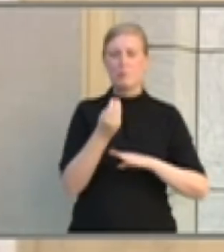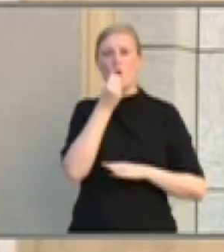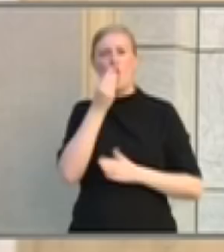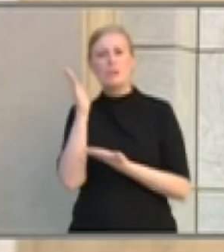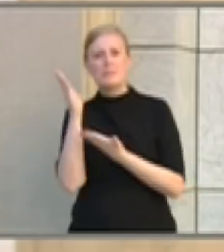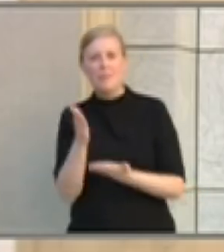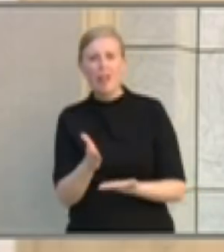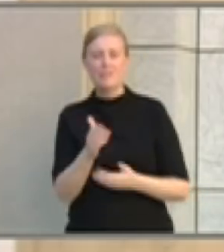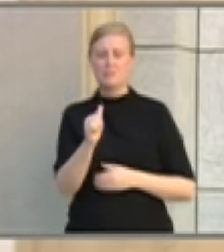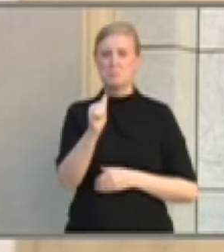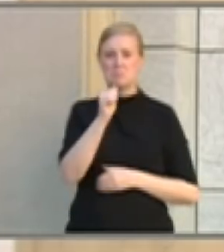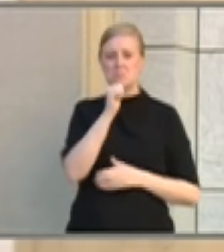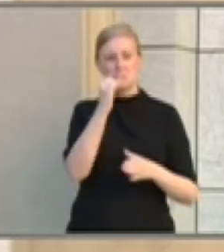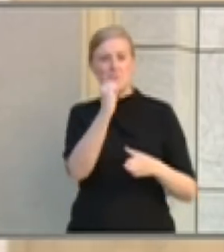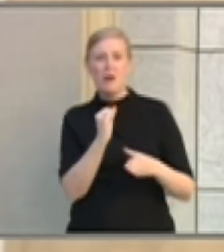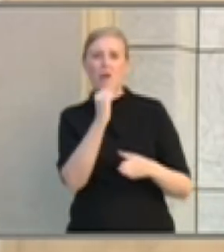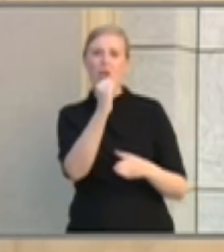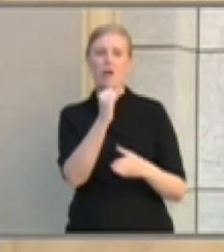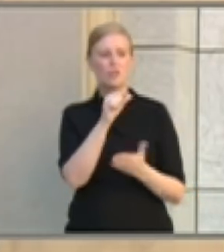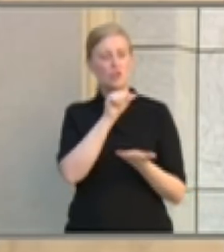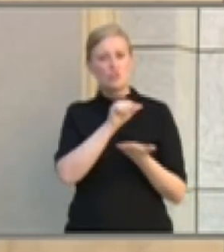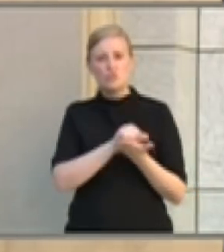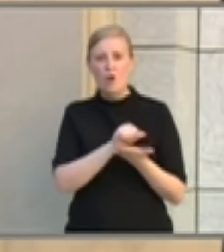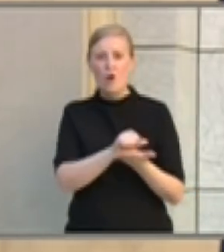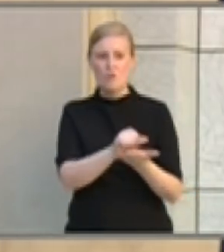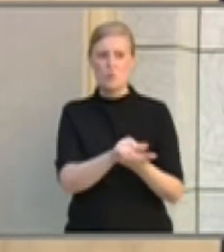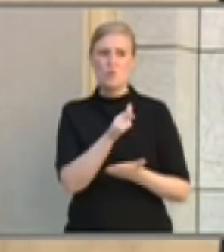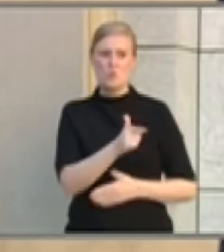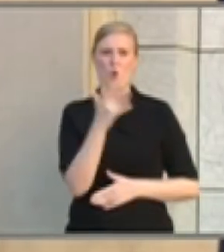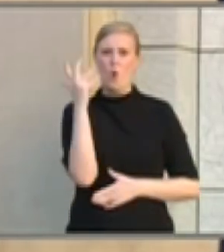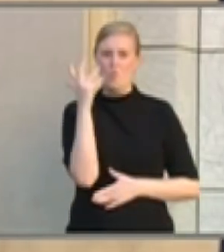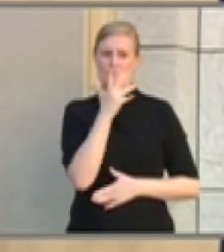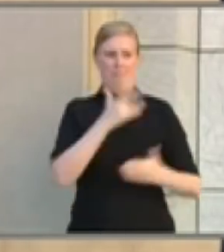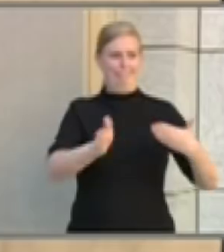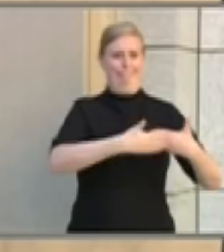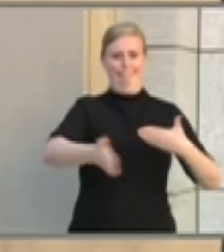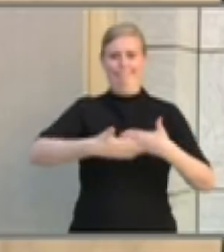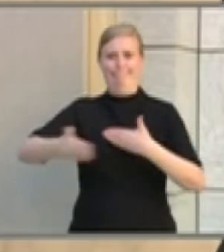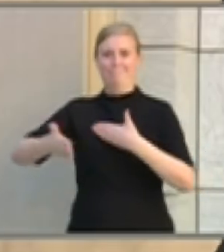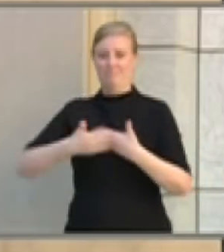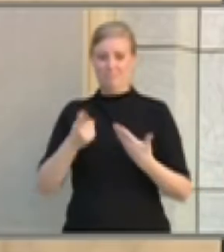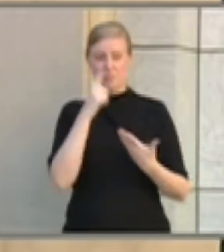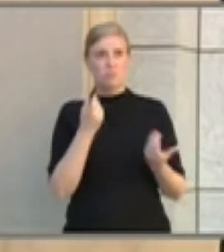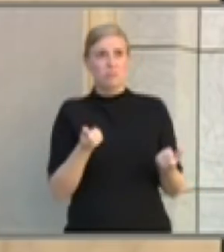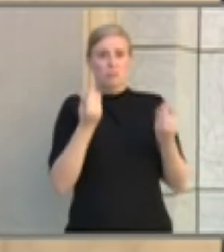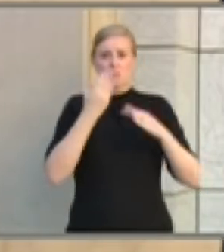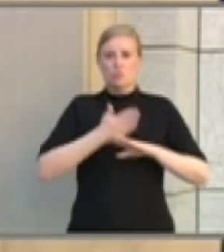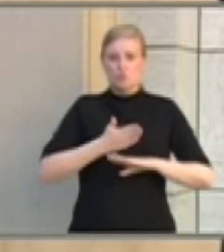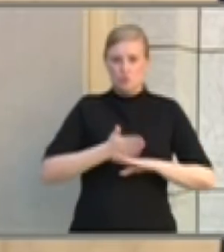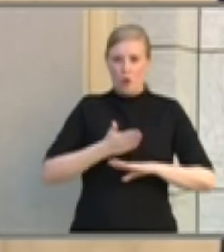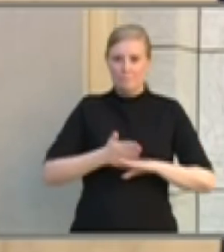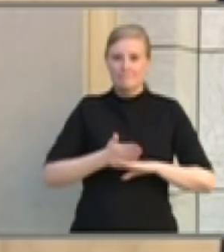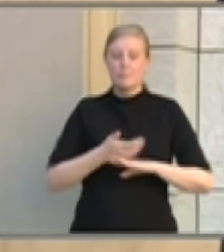coronavirus, like retail, like hospitality and tourism. It will be available to